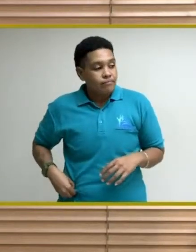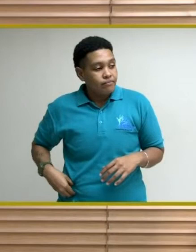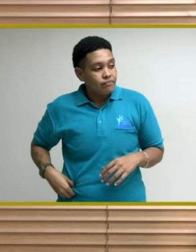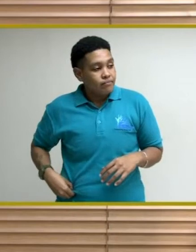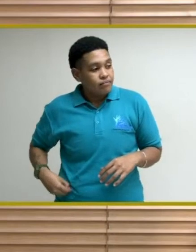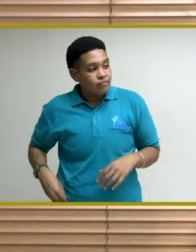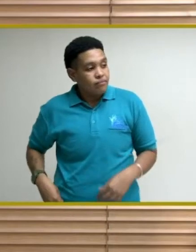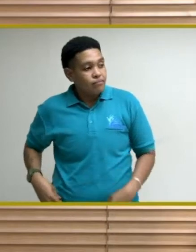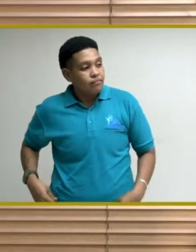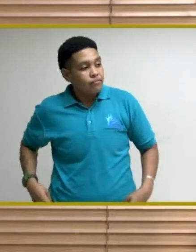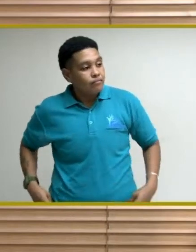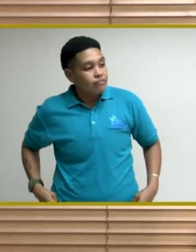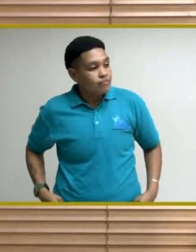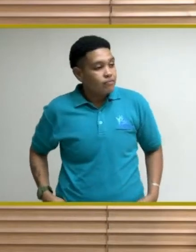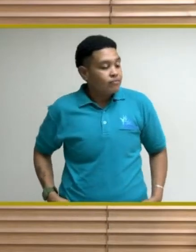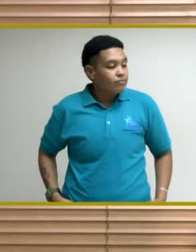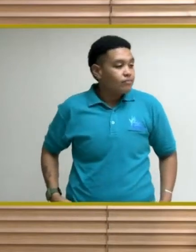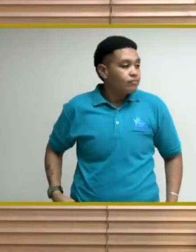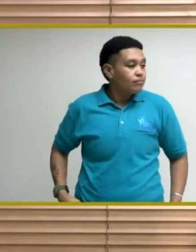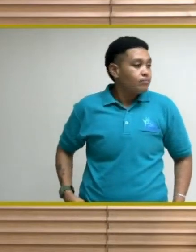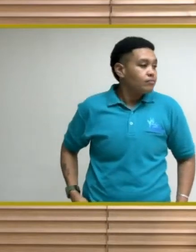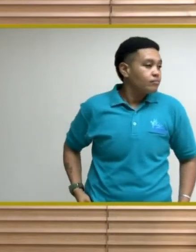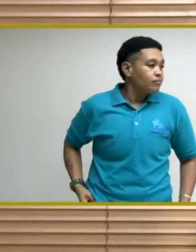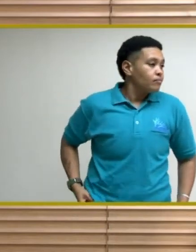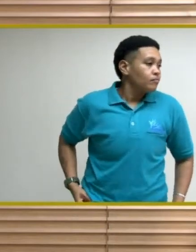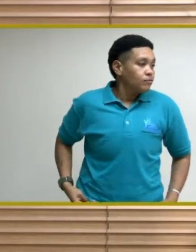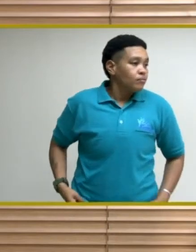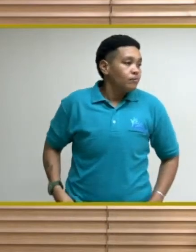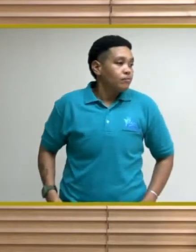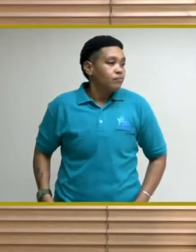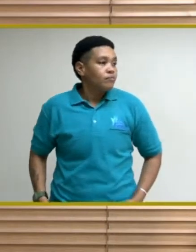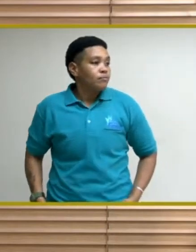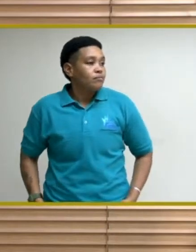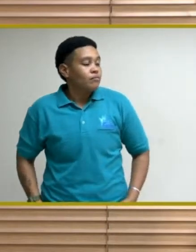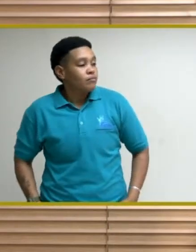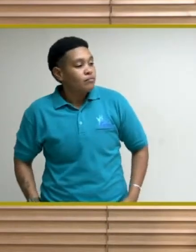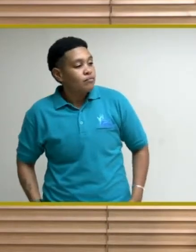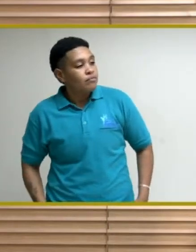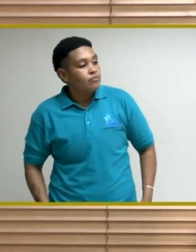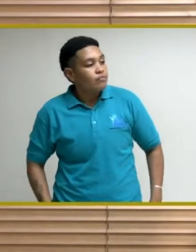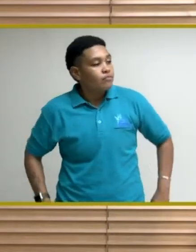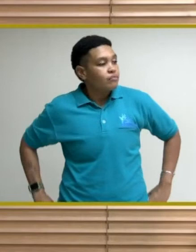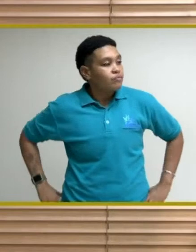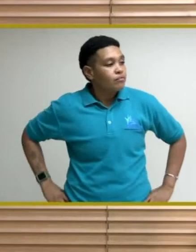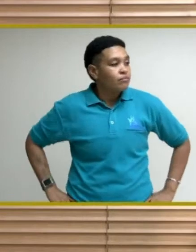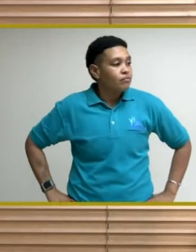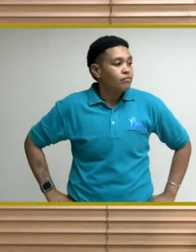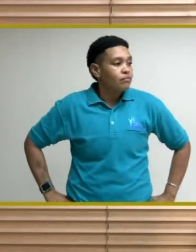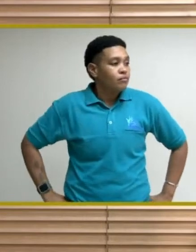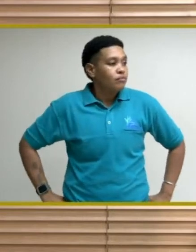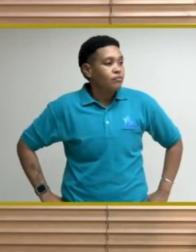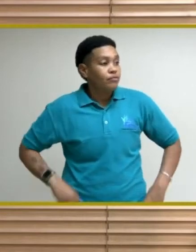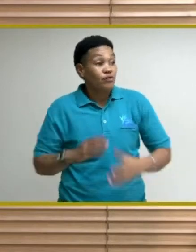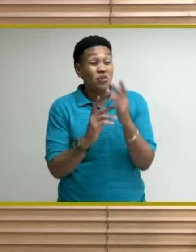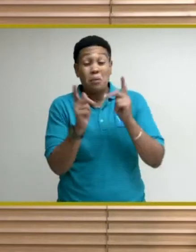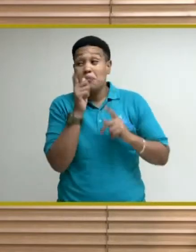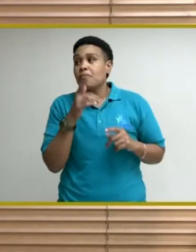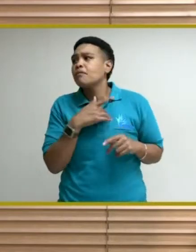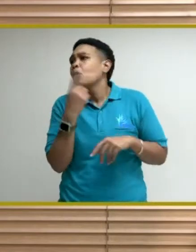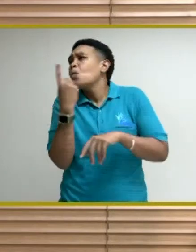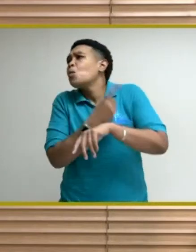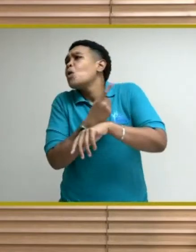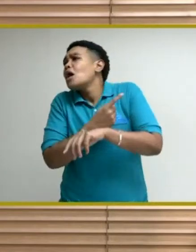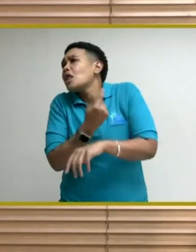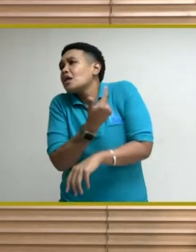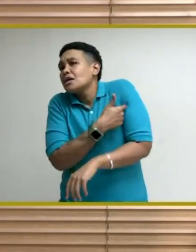anecdotally, we're still analyzing, there are some persons who felt that because they had the 1 day or so side effect, they have become